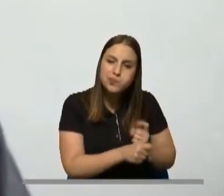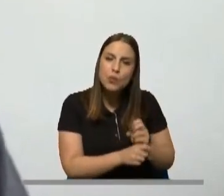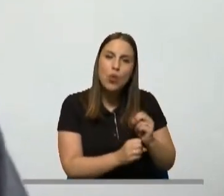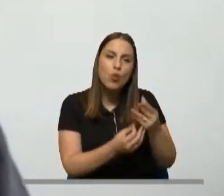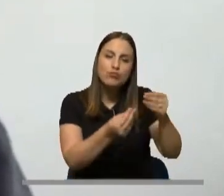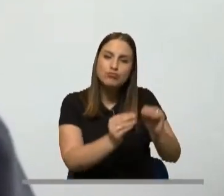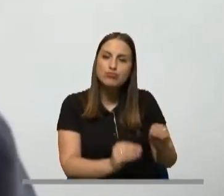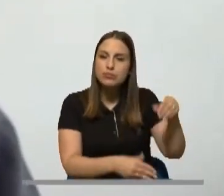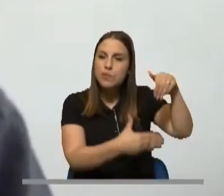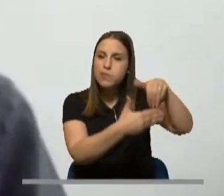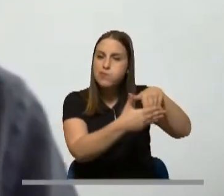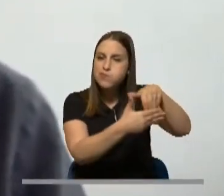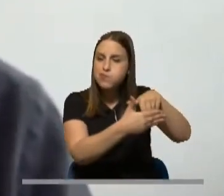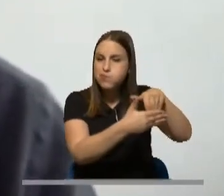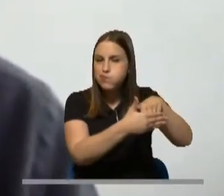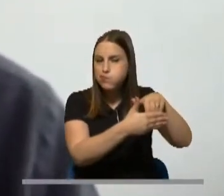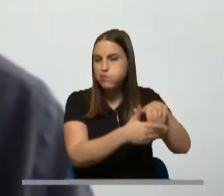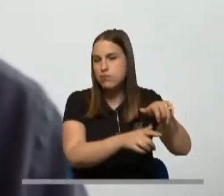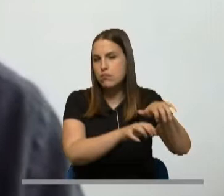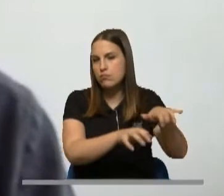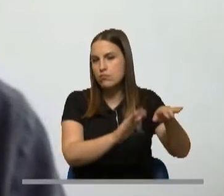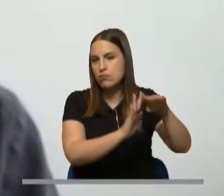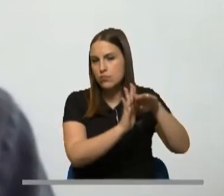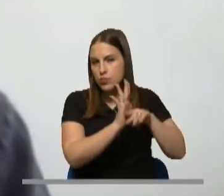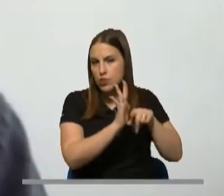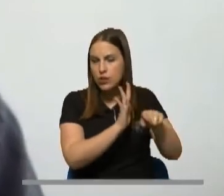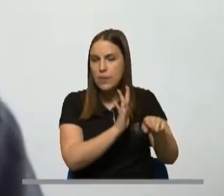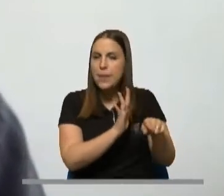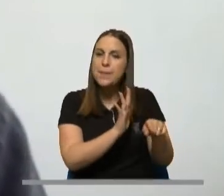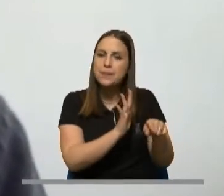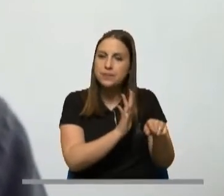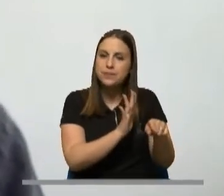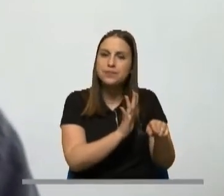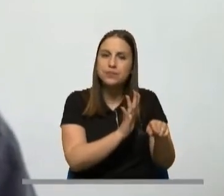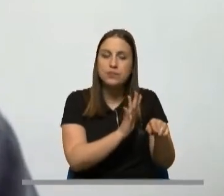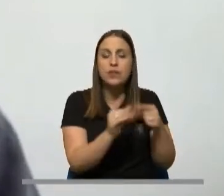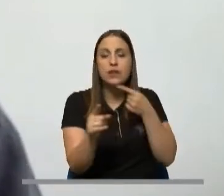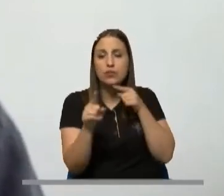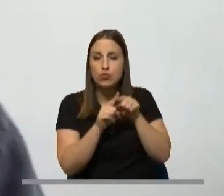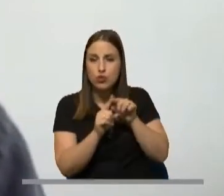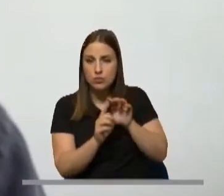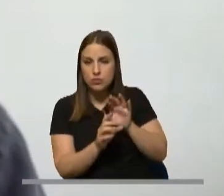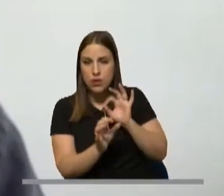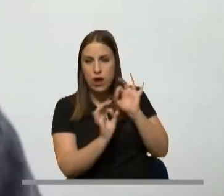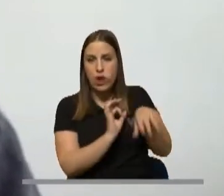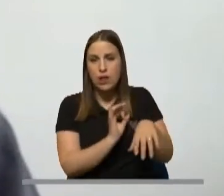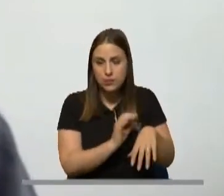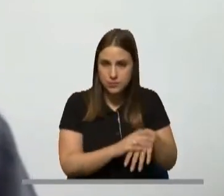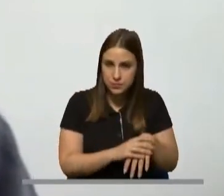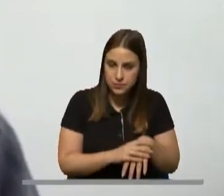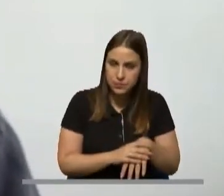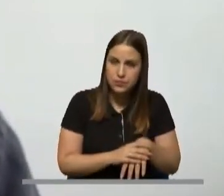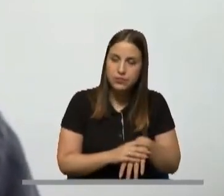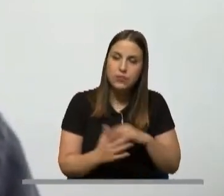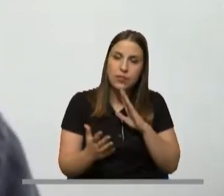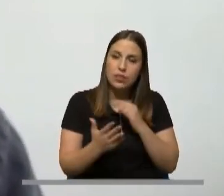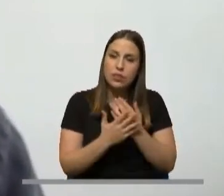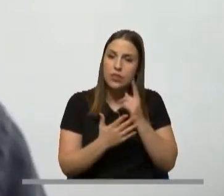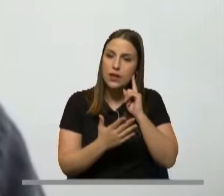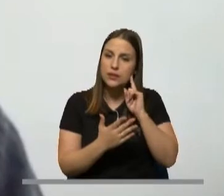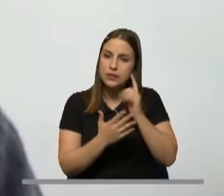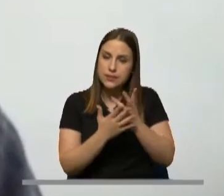of uncertainty that is inherent to politics. Much of the relevance